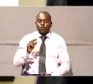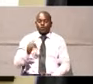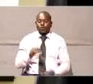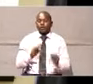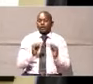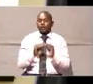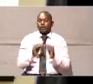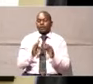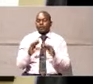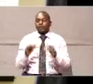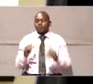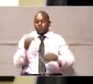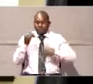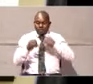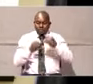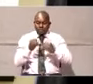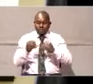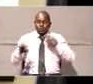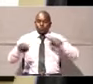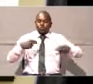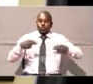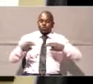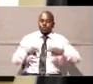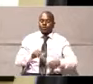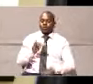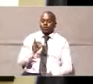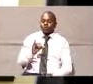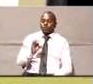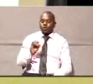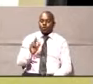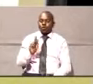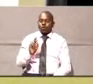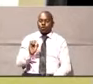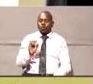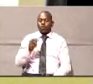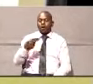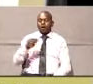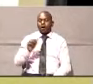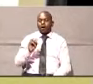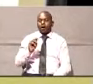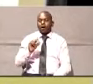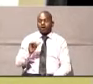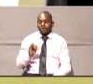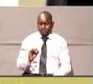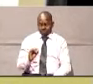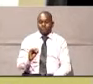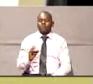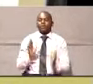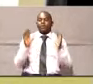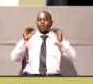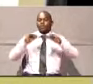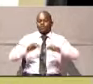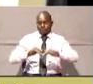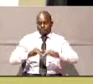residency at the Intercontinental Hotel in Yokohama, Japan, at the sidelines of the 7th CICAD